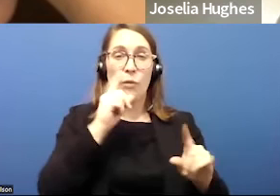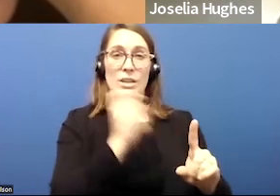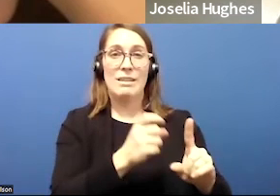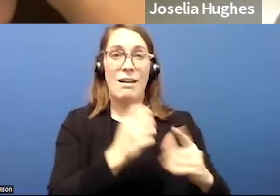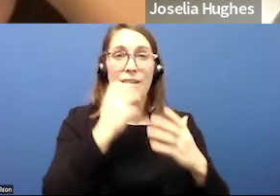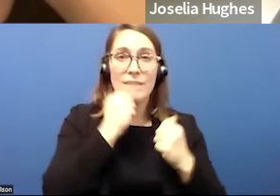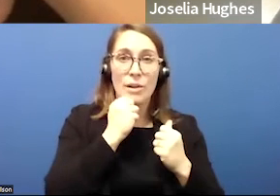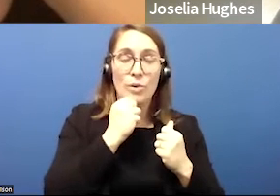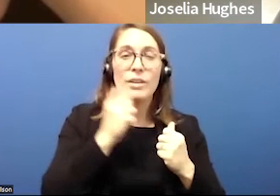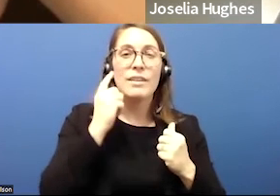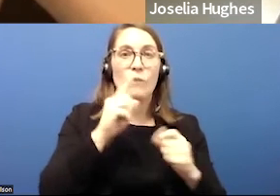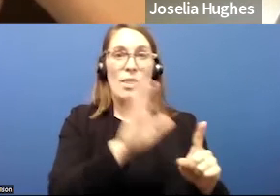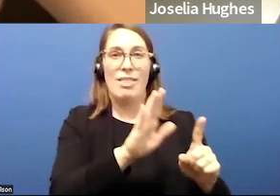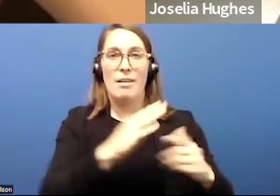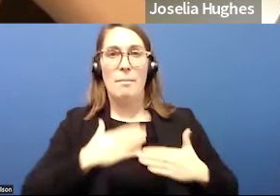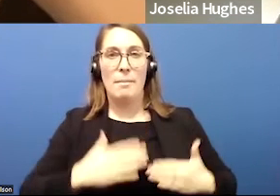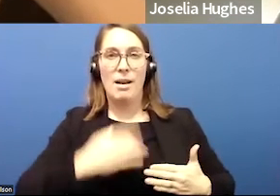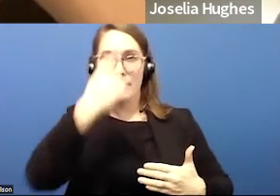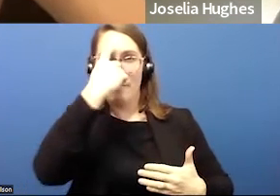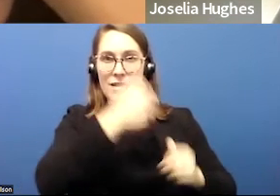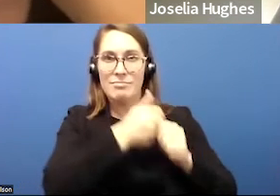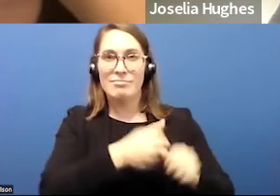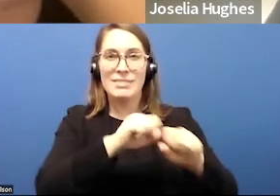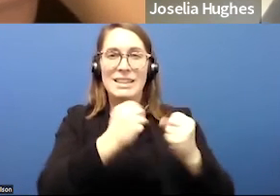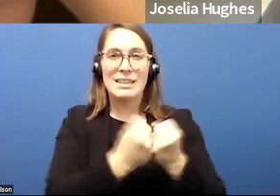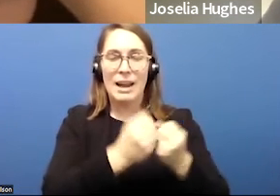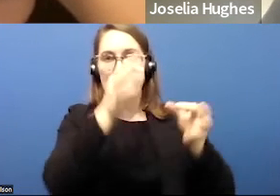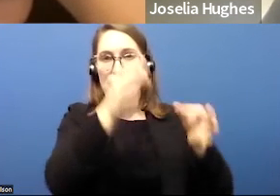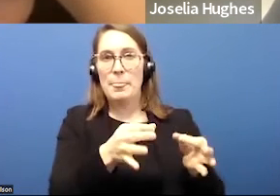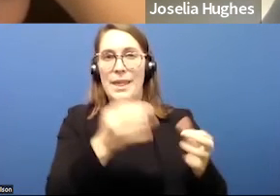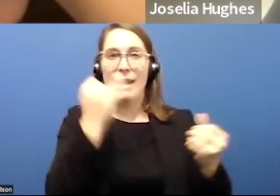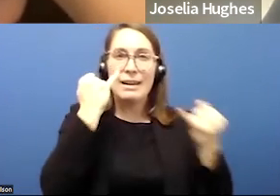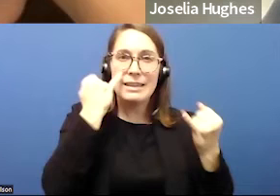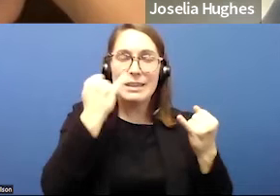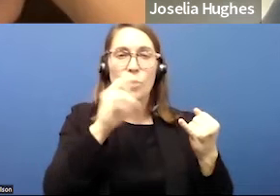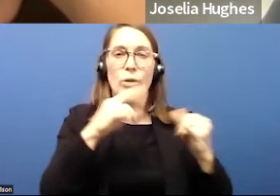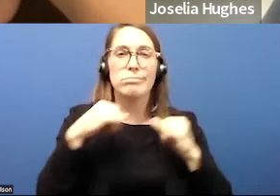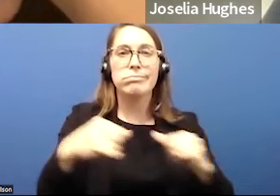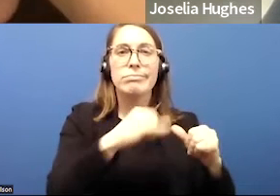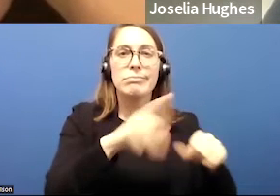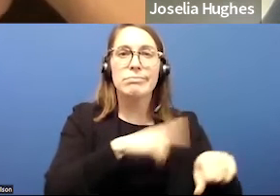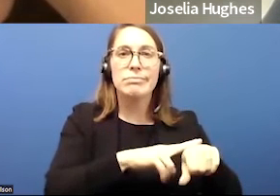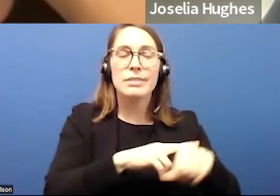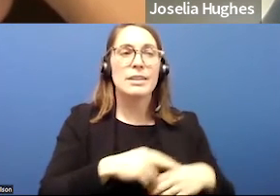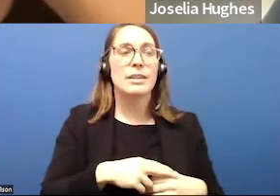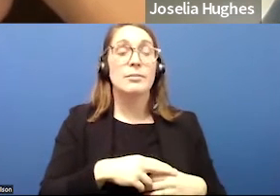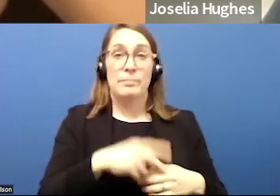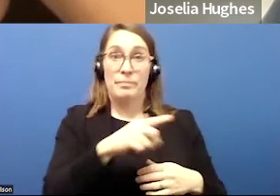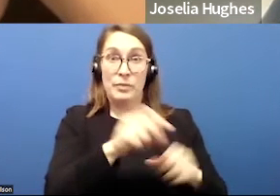of assigning value to people's bodies and minds based on societal constructed ideas of